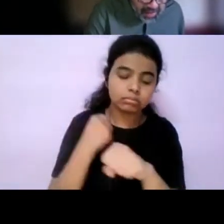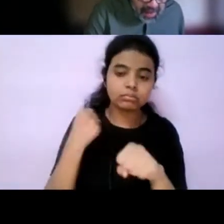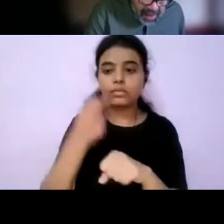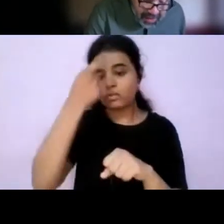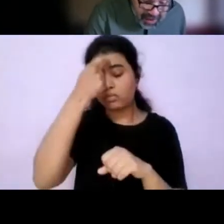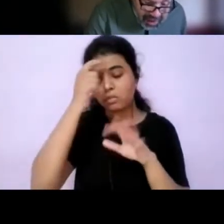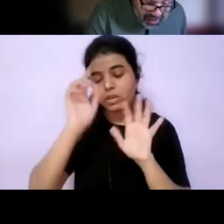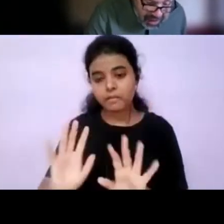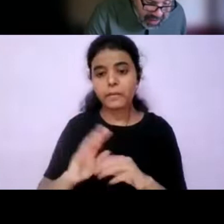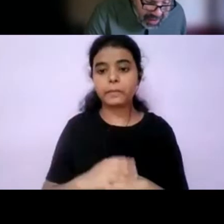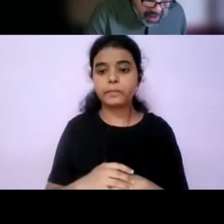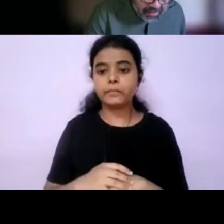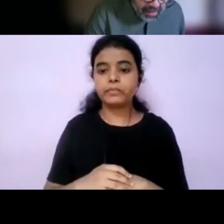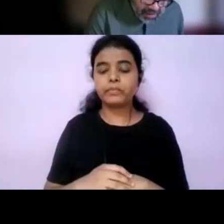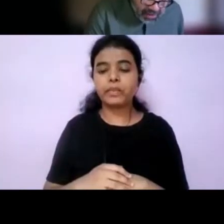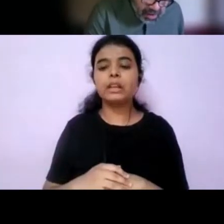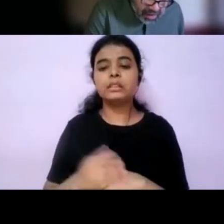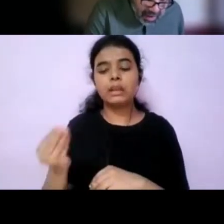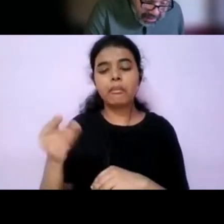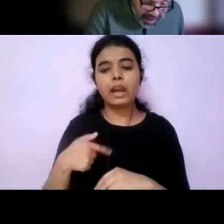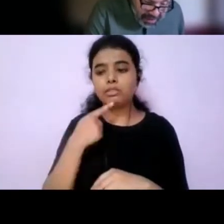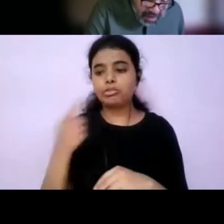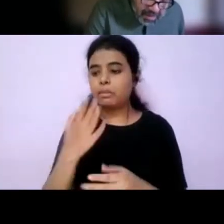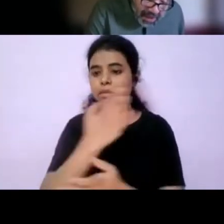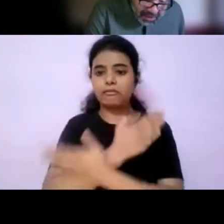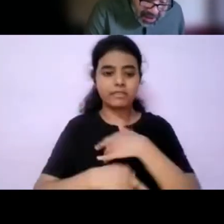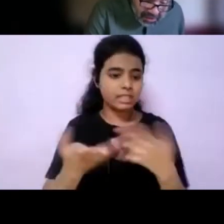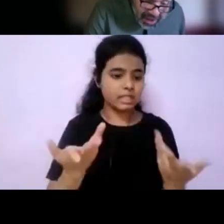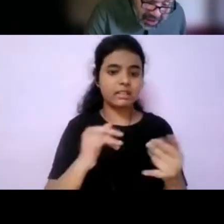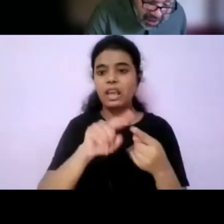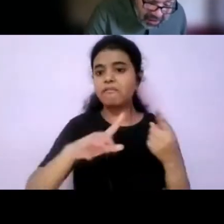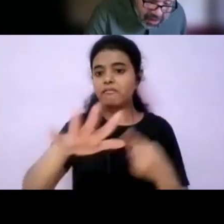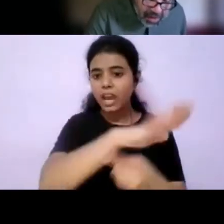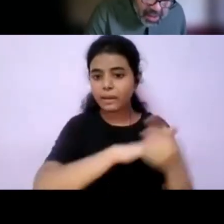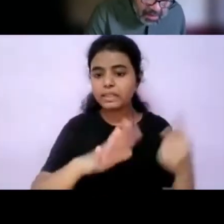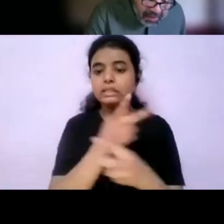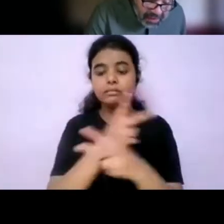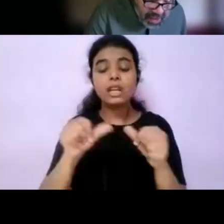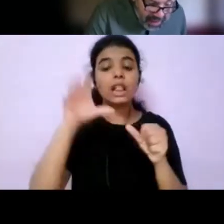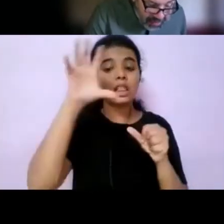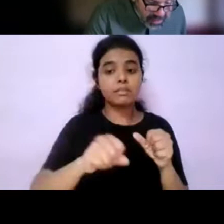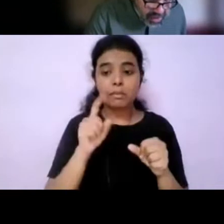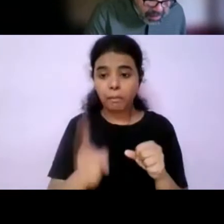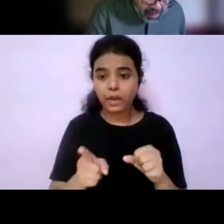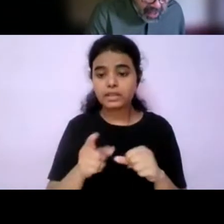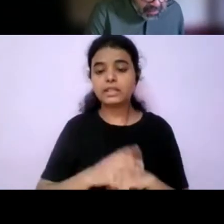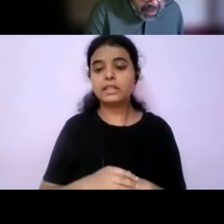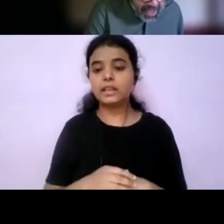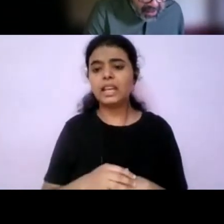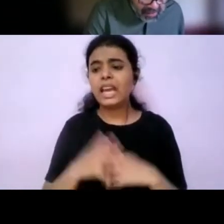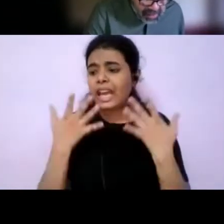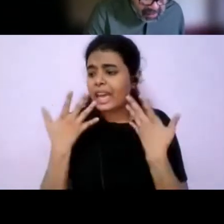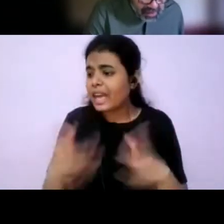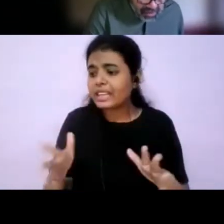India as they try to live their lives. The physical environment remains largely inaccessible, preventing even simple